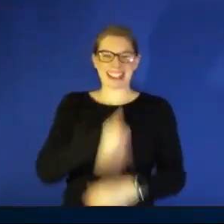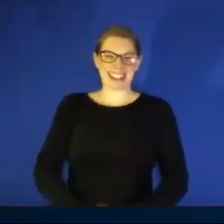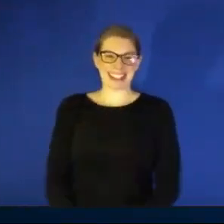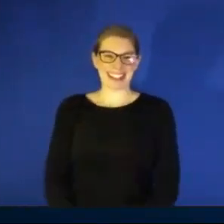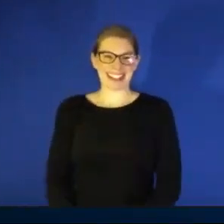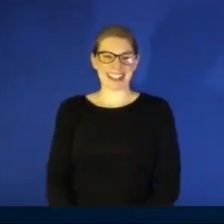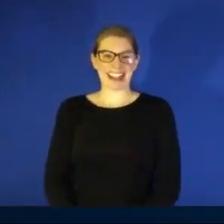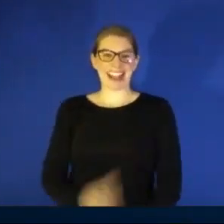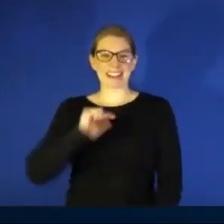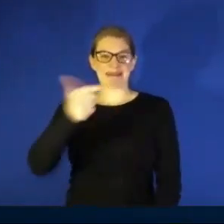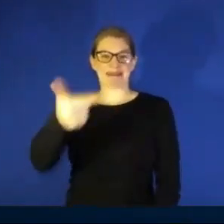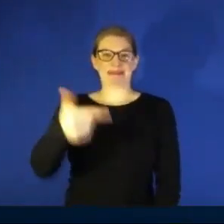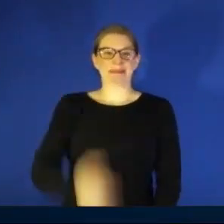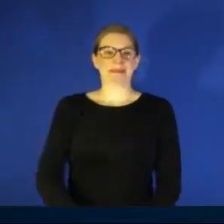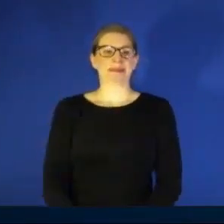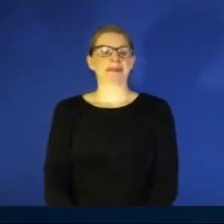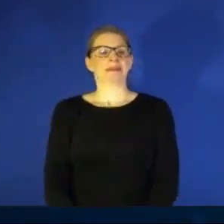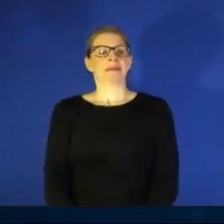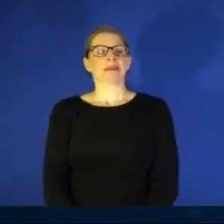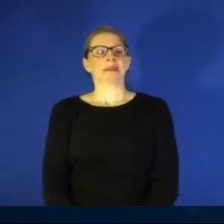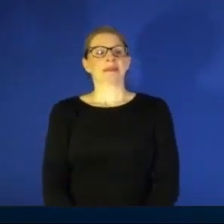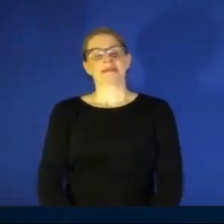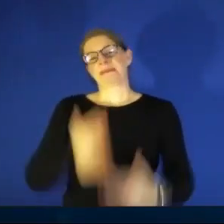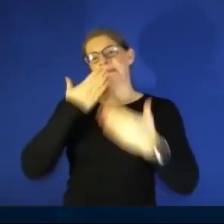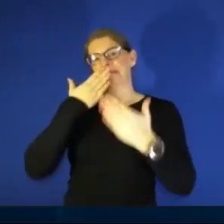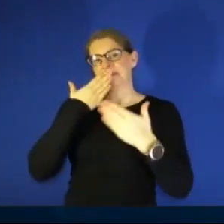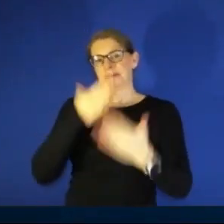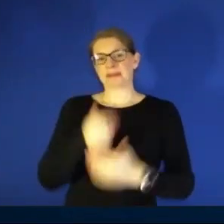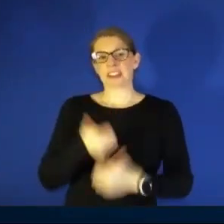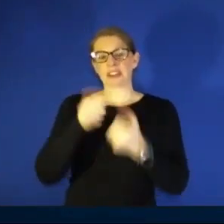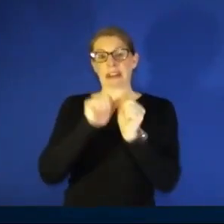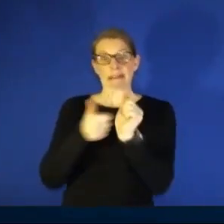back to you in the studio. All right, Alexis, thanks so much. Try to stay out of the way.